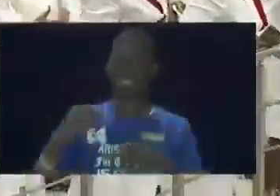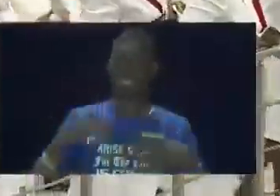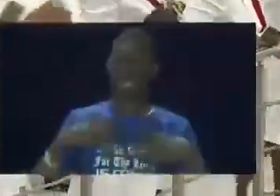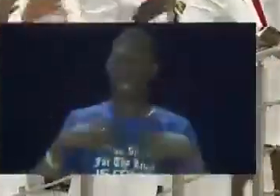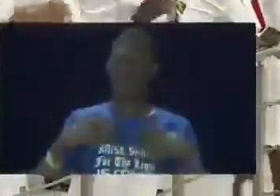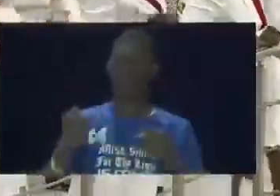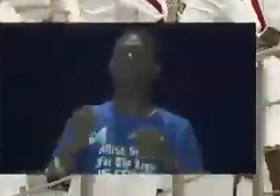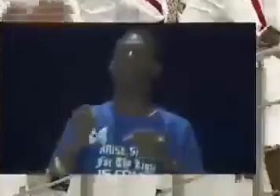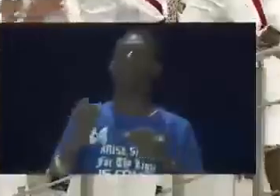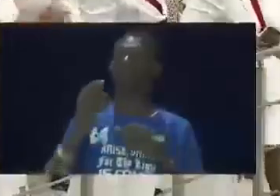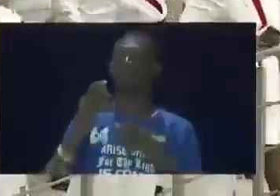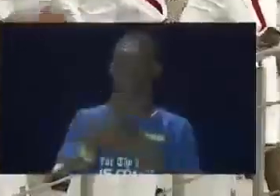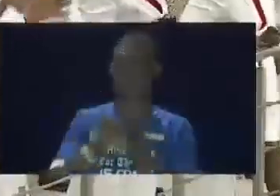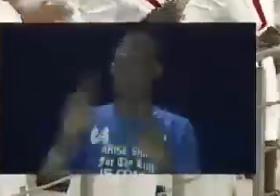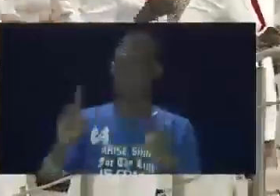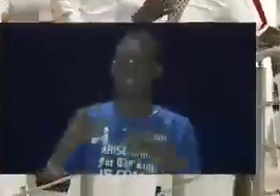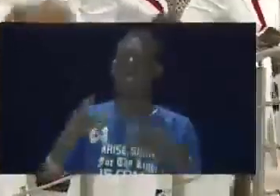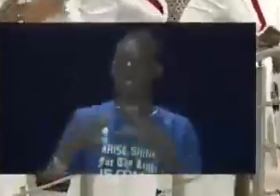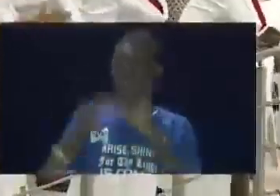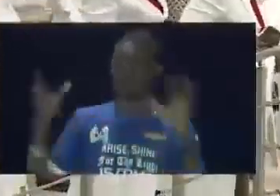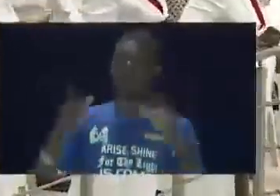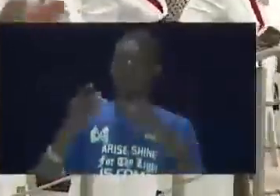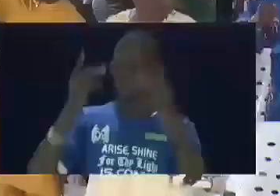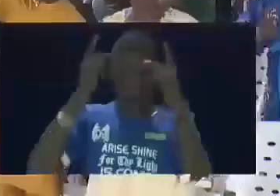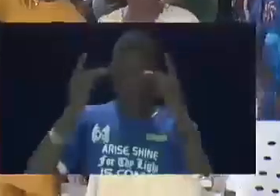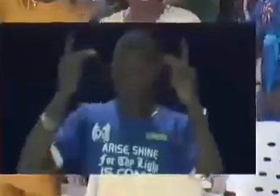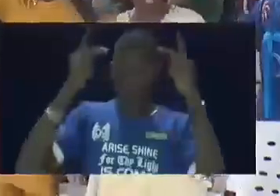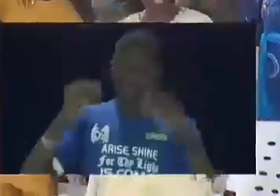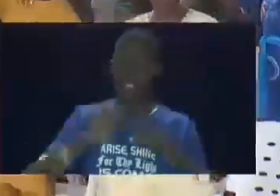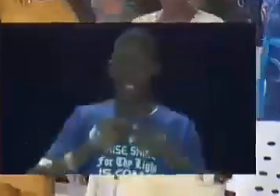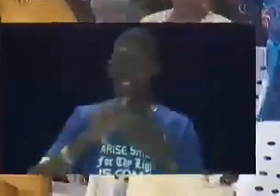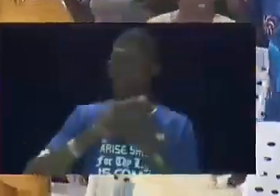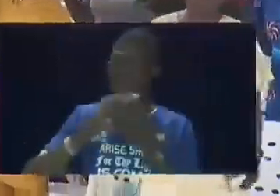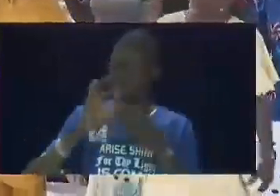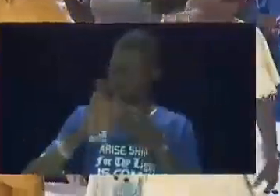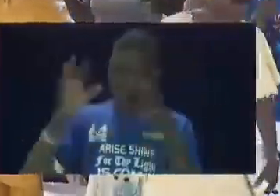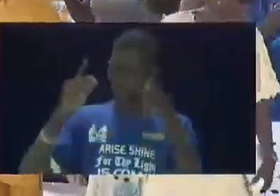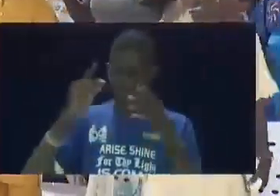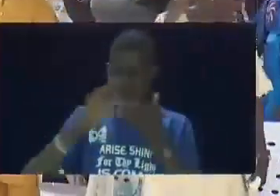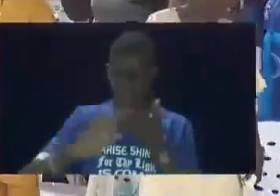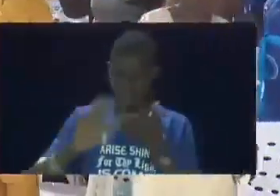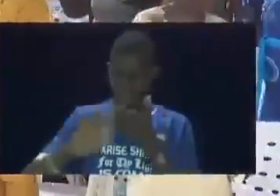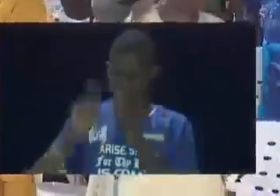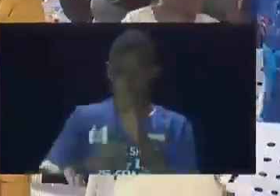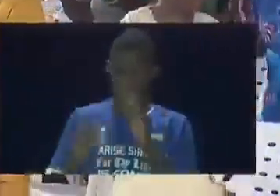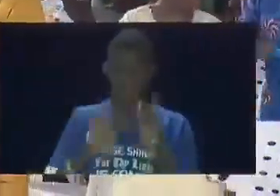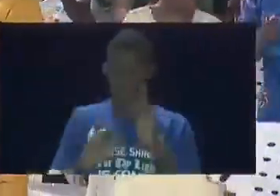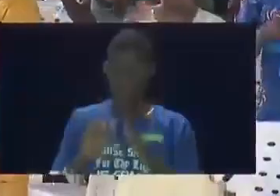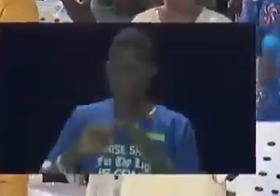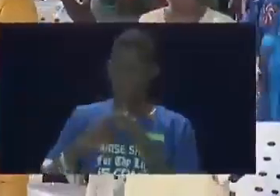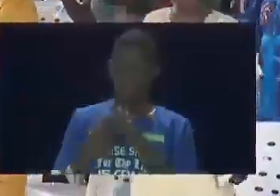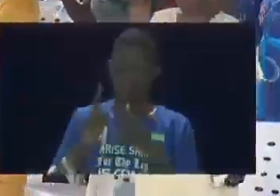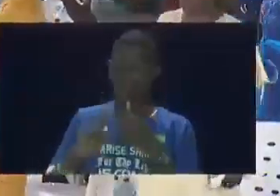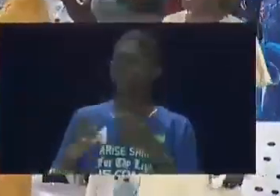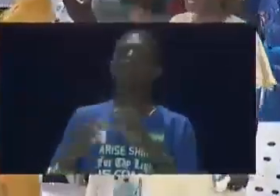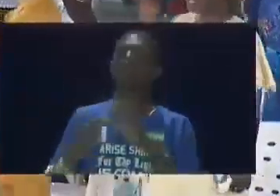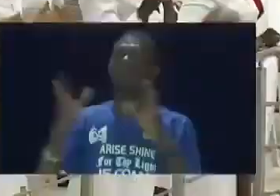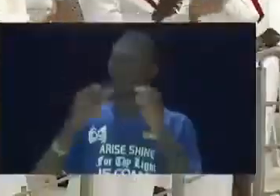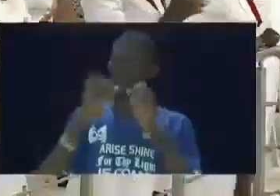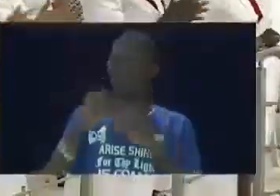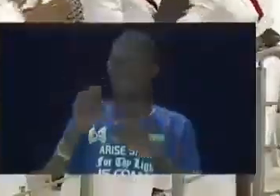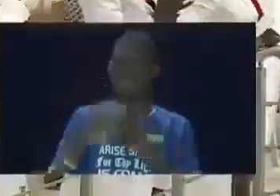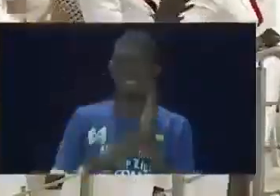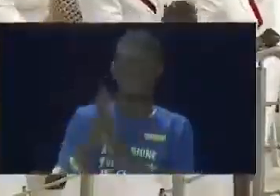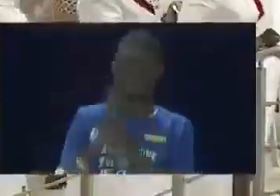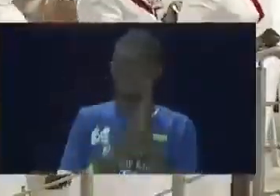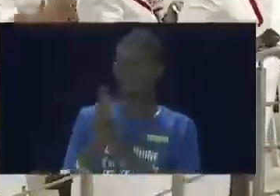lose deliverance, I lose prosperity, I lose forgiveness, I lose mercy. Begin to lose the